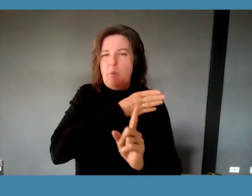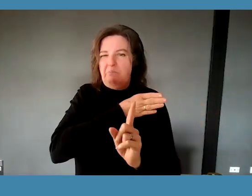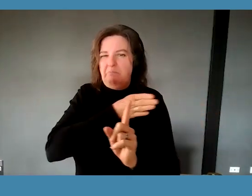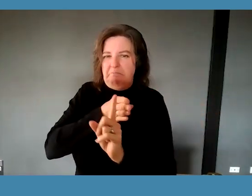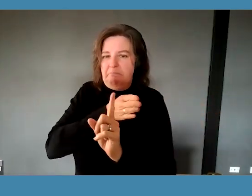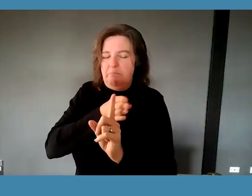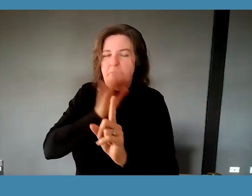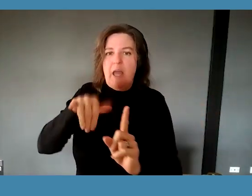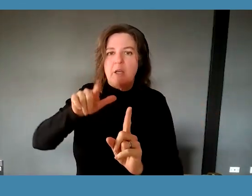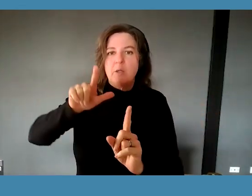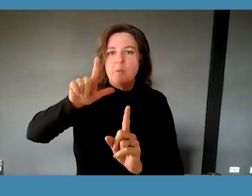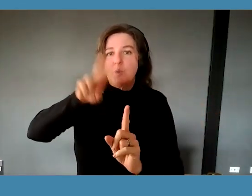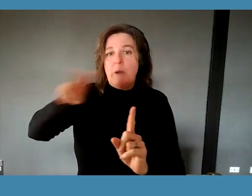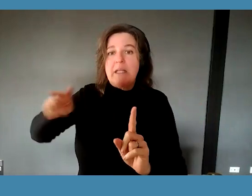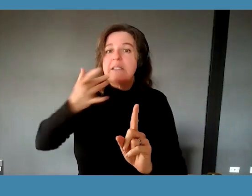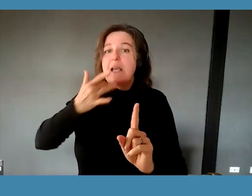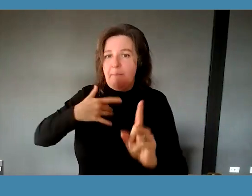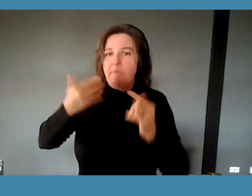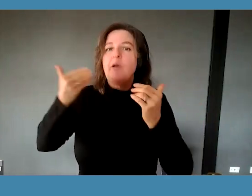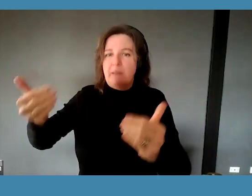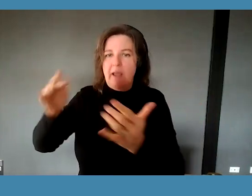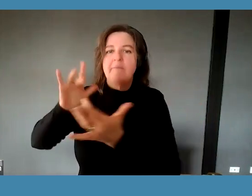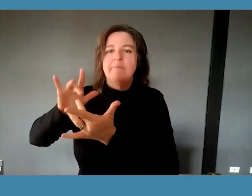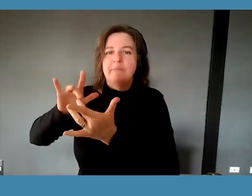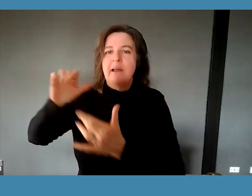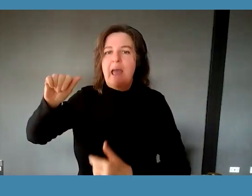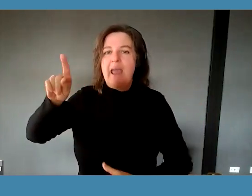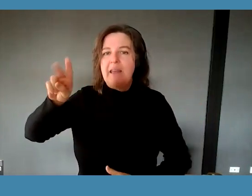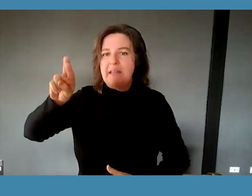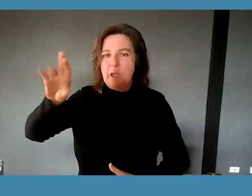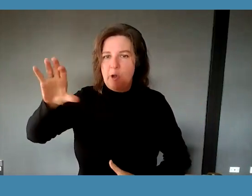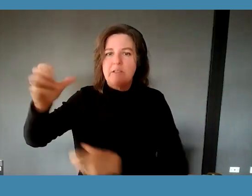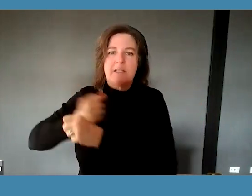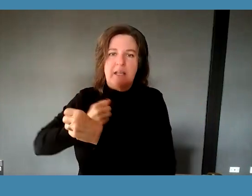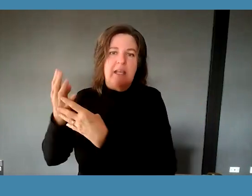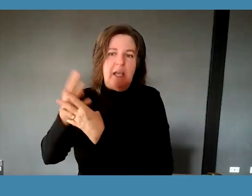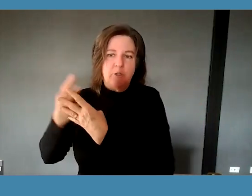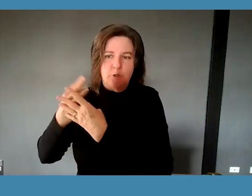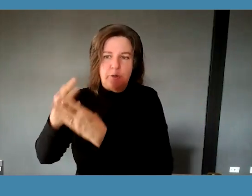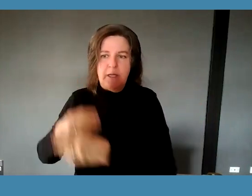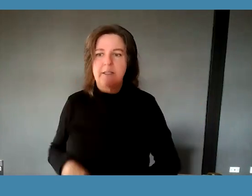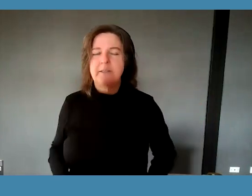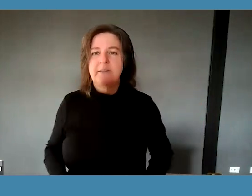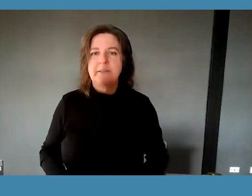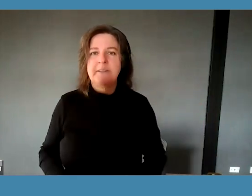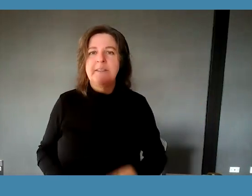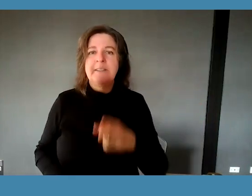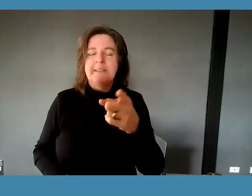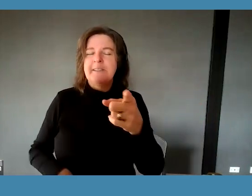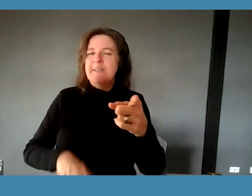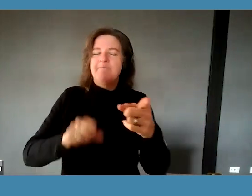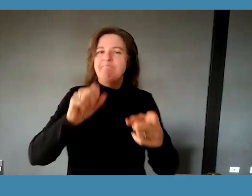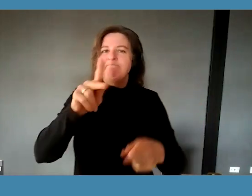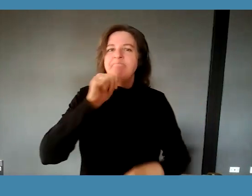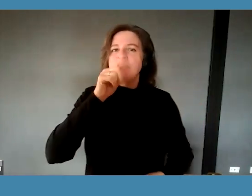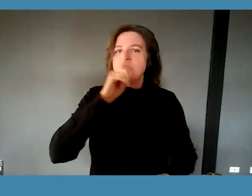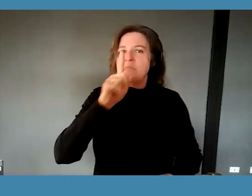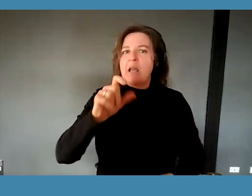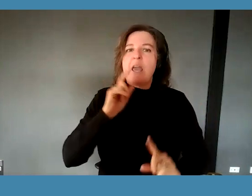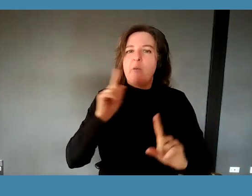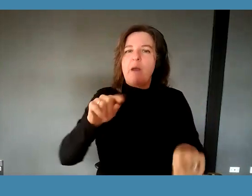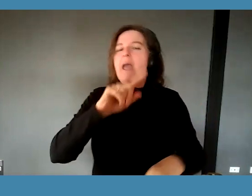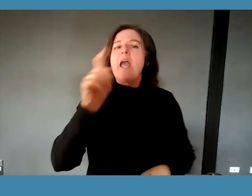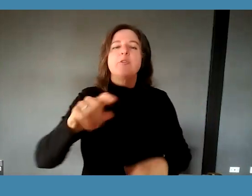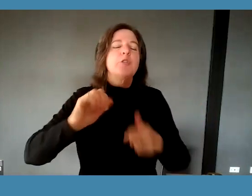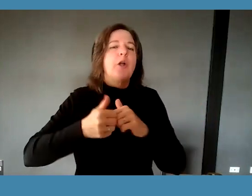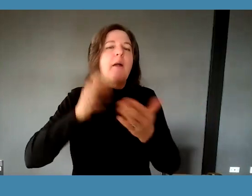and get screened. Right. Not sure if we can answer this question, but how are cuts to benefits